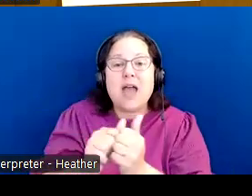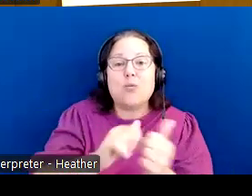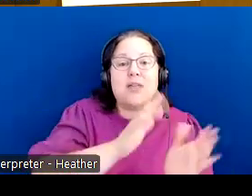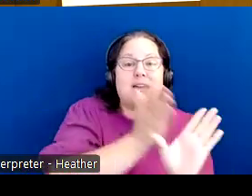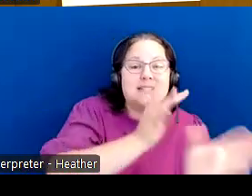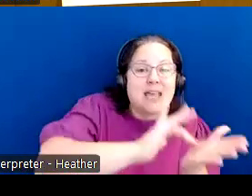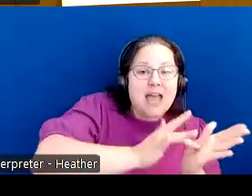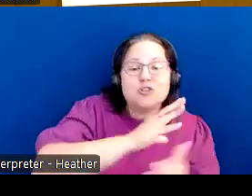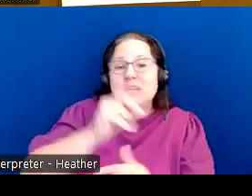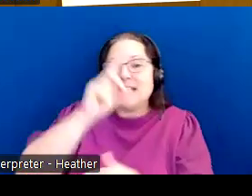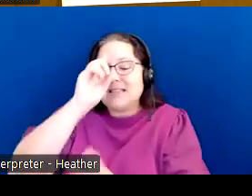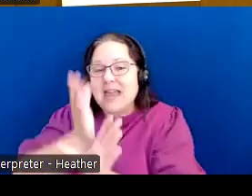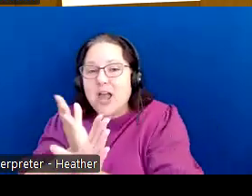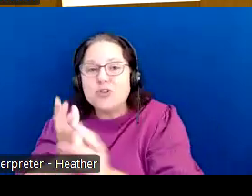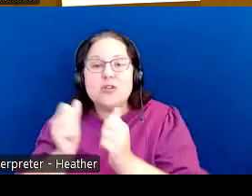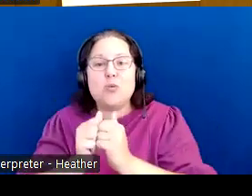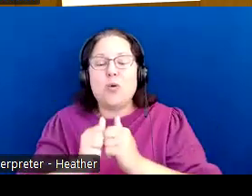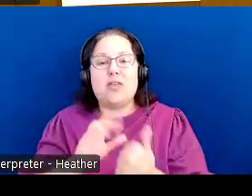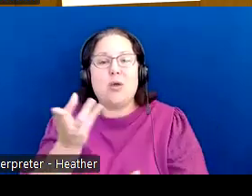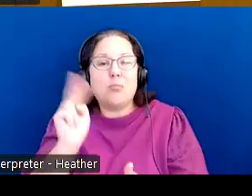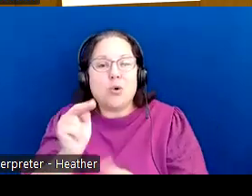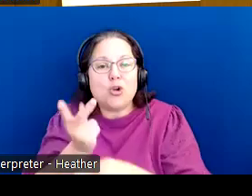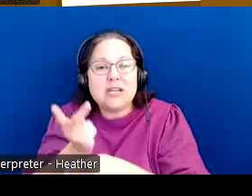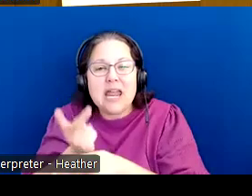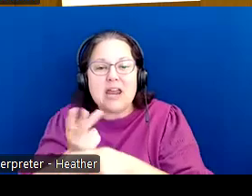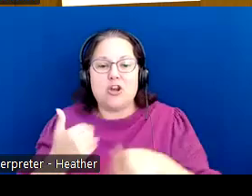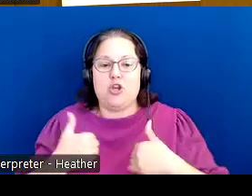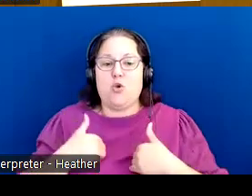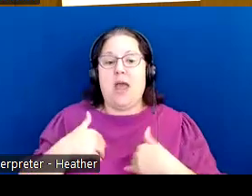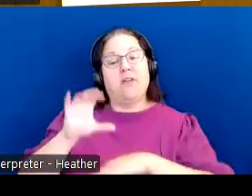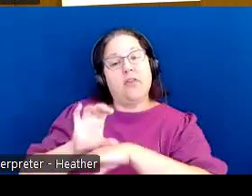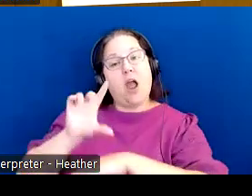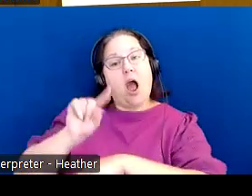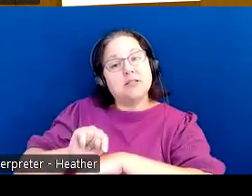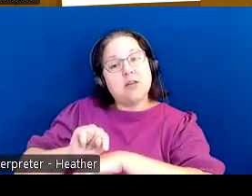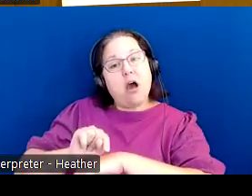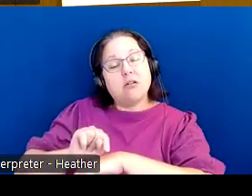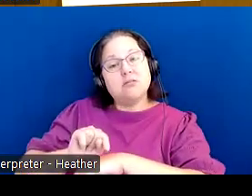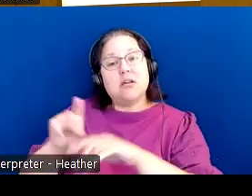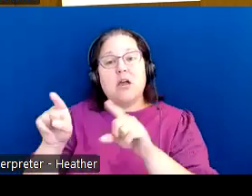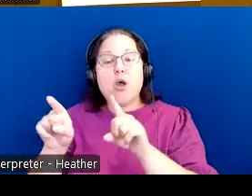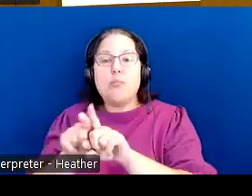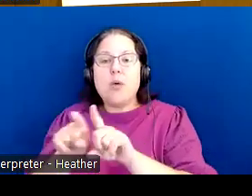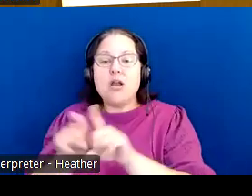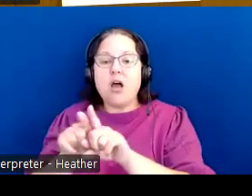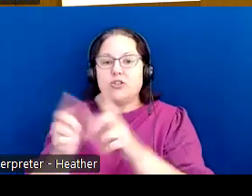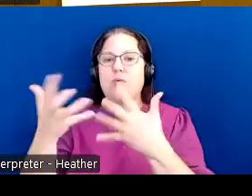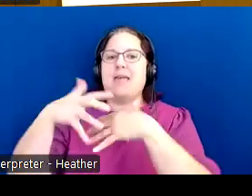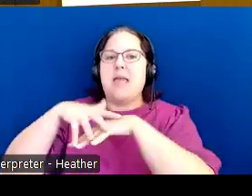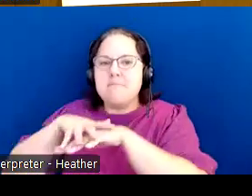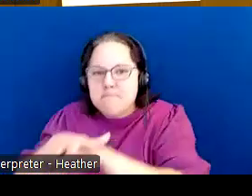into burn care. There's kind of a consult service model versus embedded in a